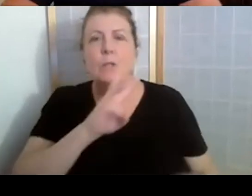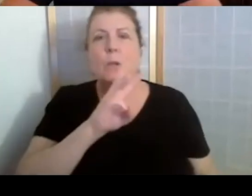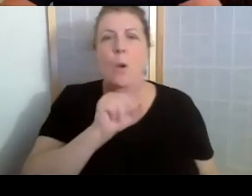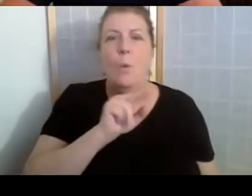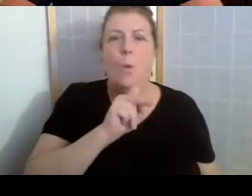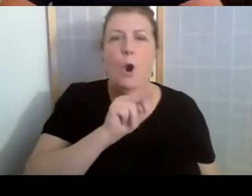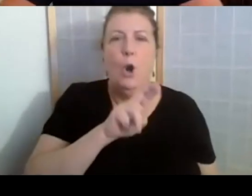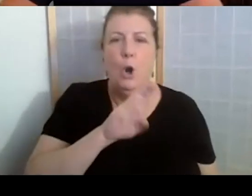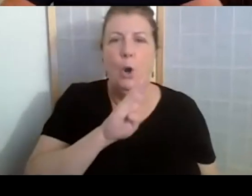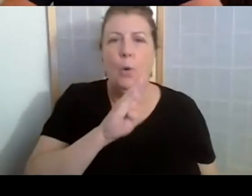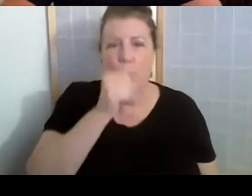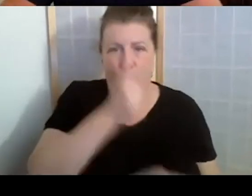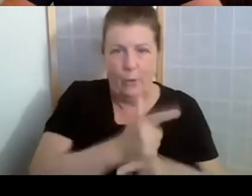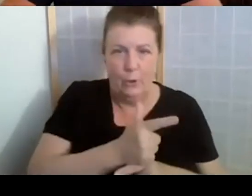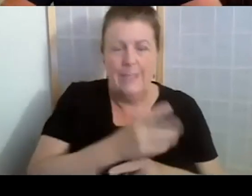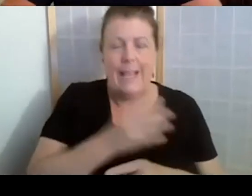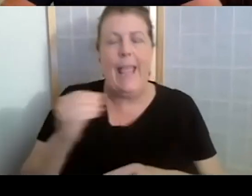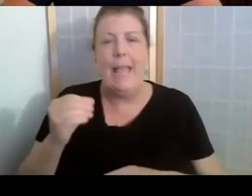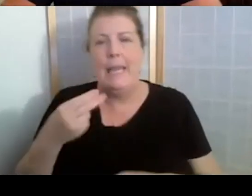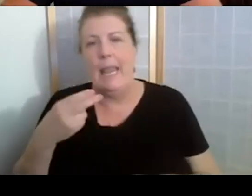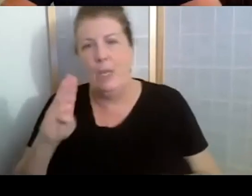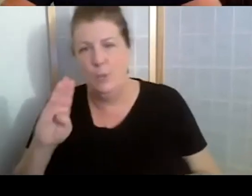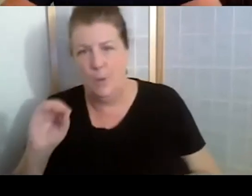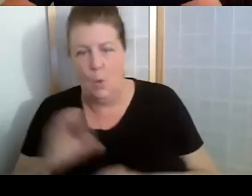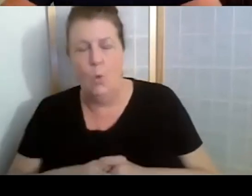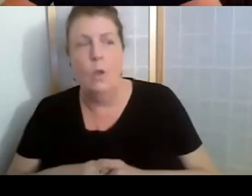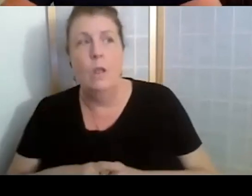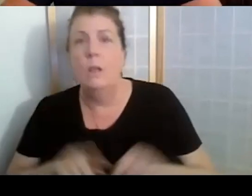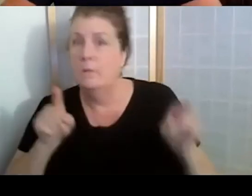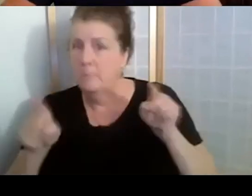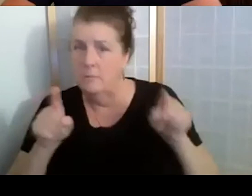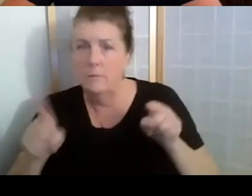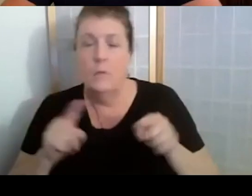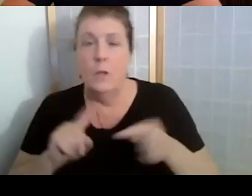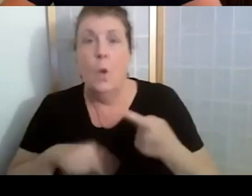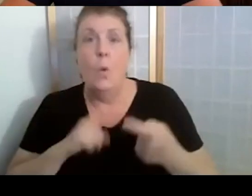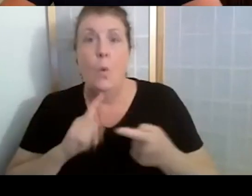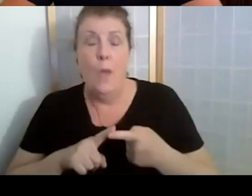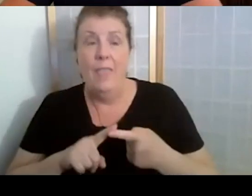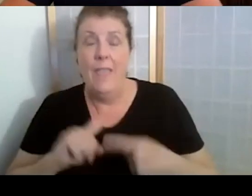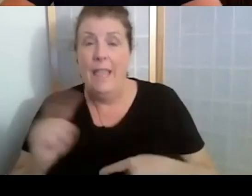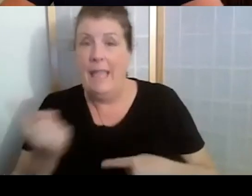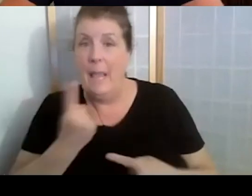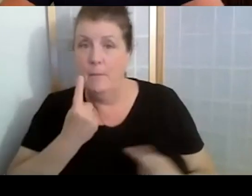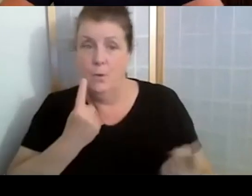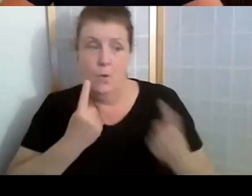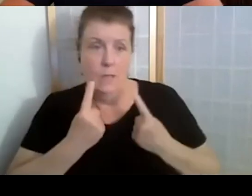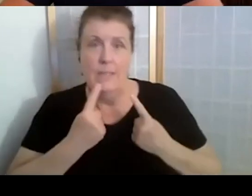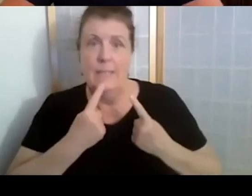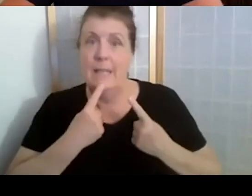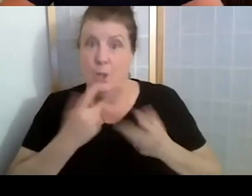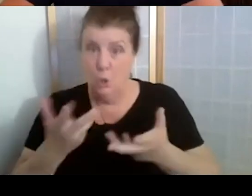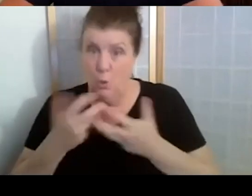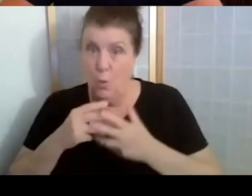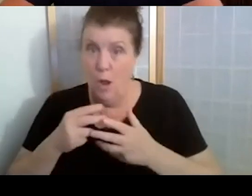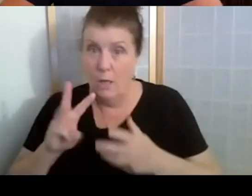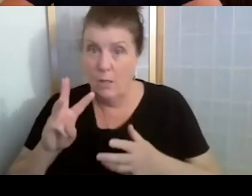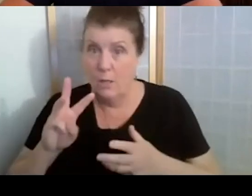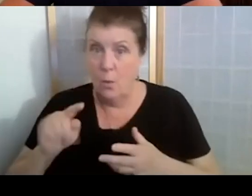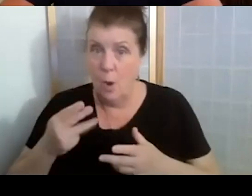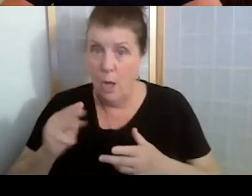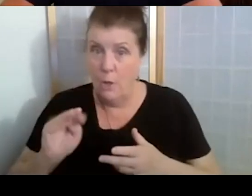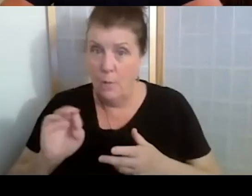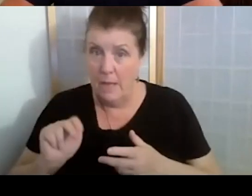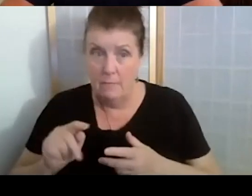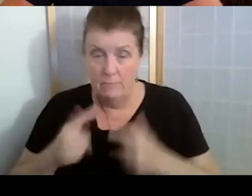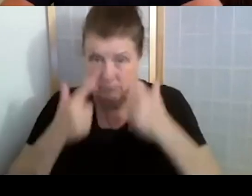I when they came and said, do you want to do Watchmen? You can kind of do anything with it.